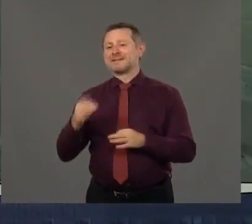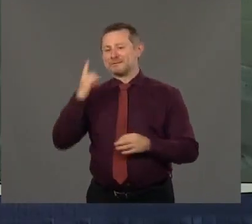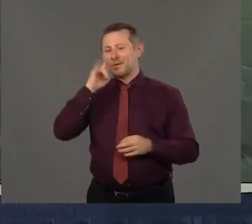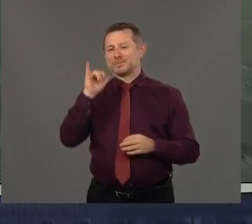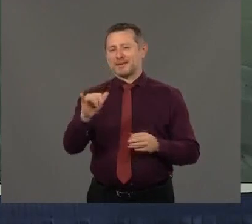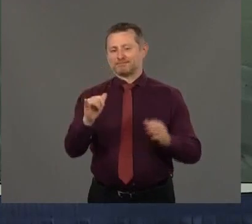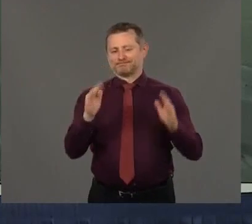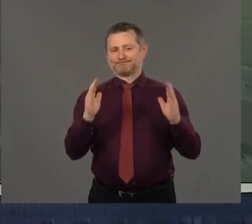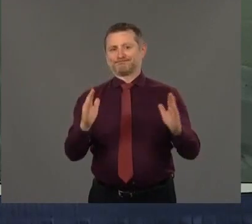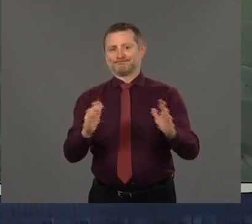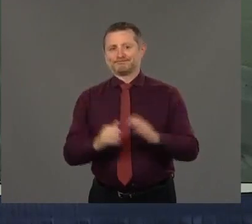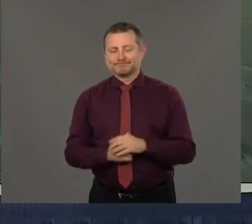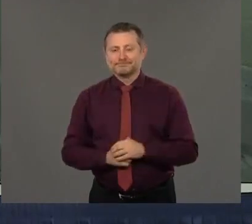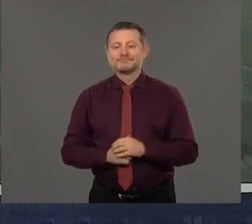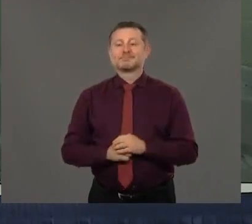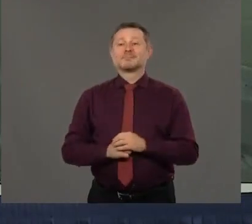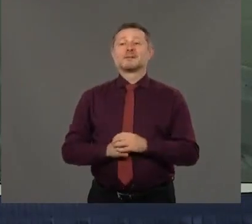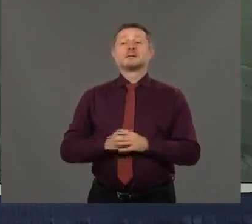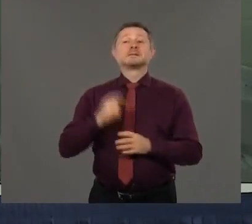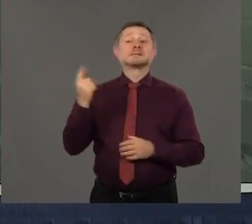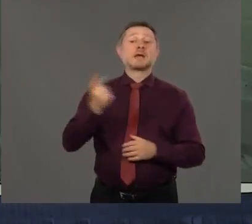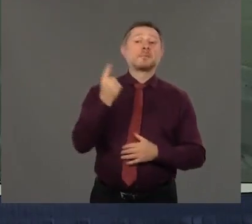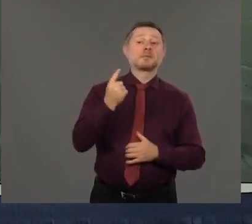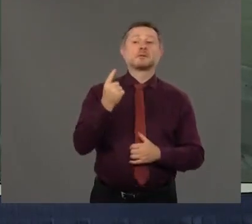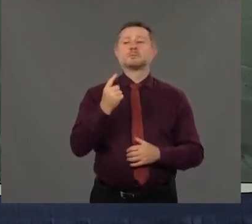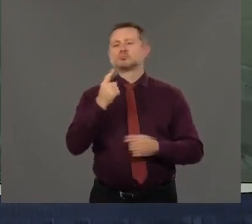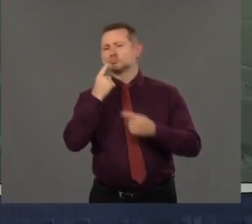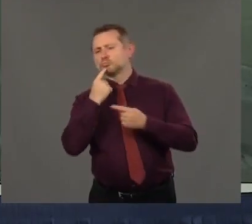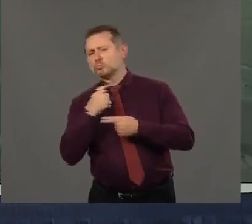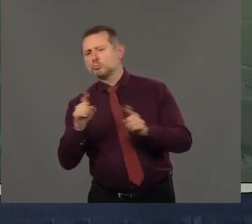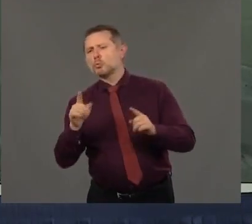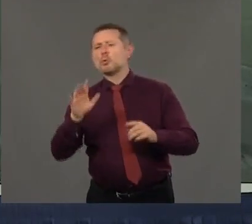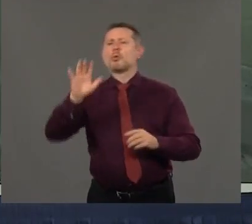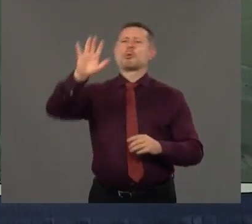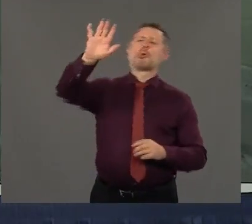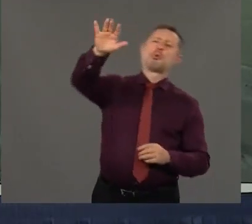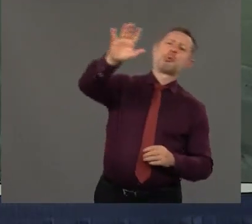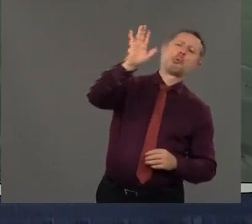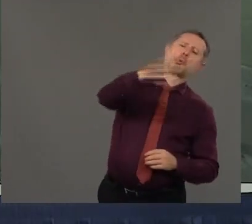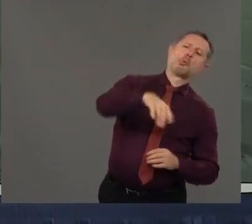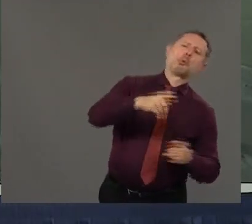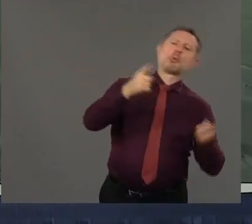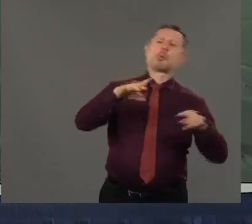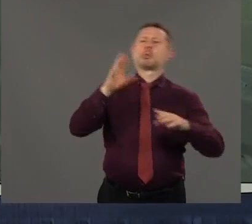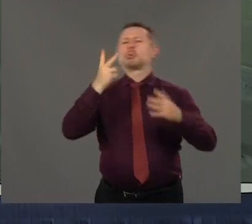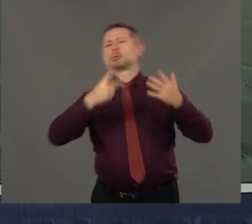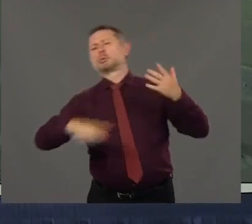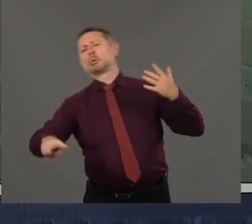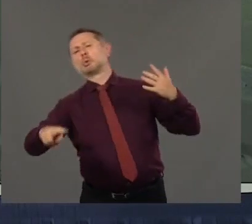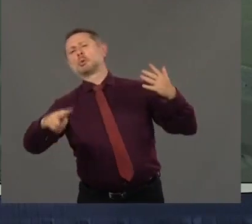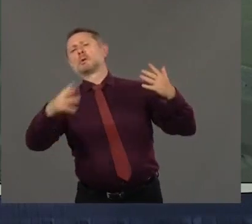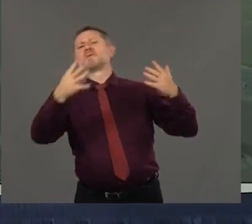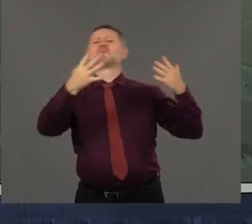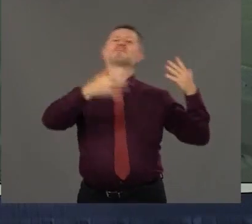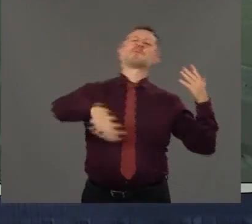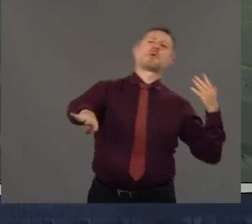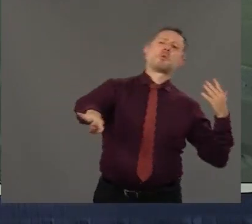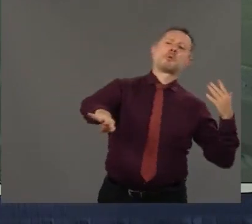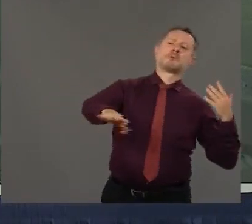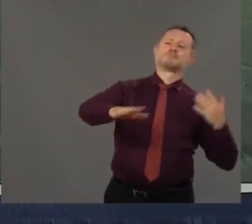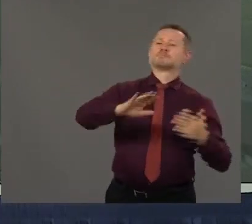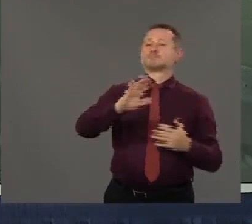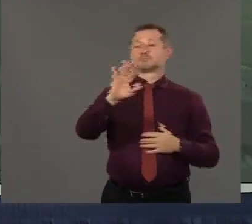know, anyone who says, well, what's it going to look like in 2 weeks? What's it going to look like in 3 weeks?